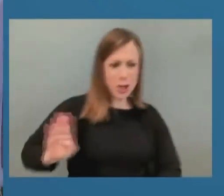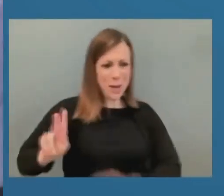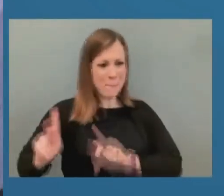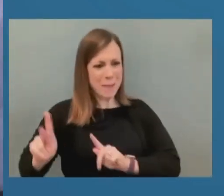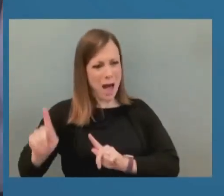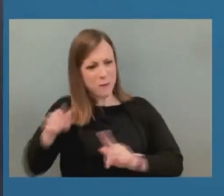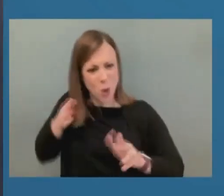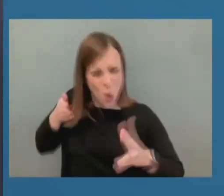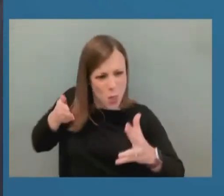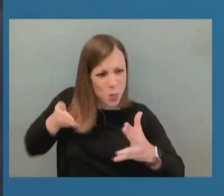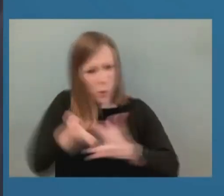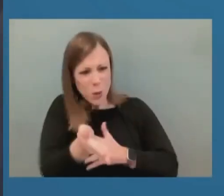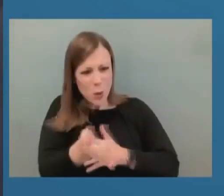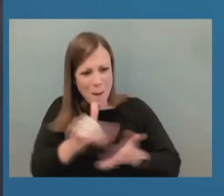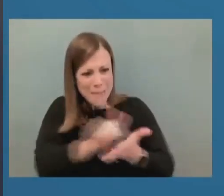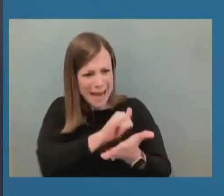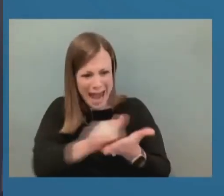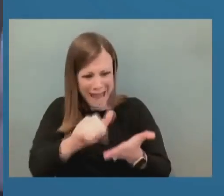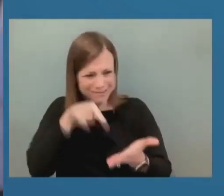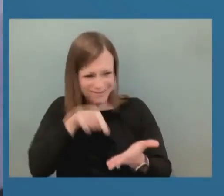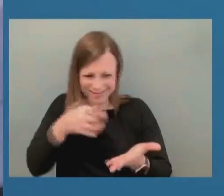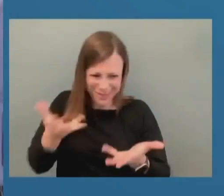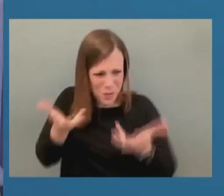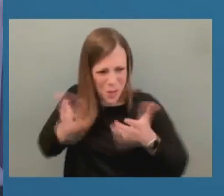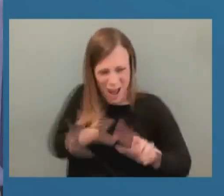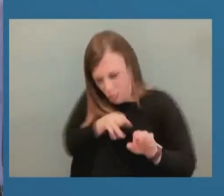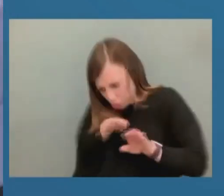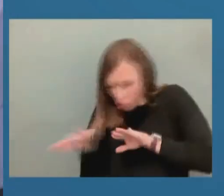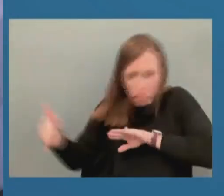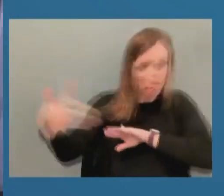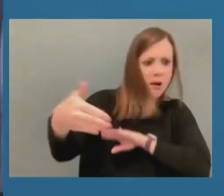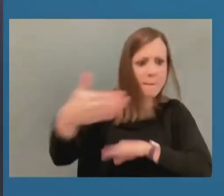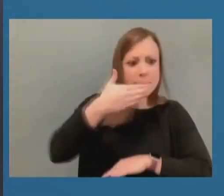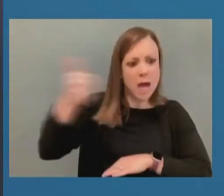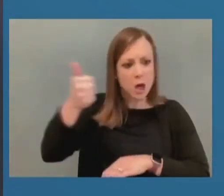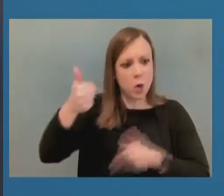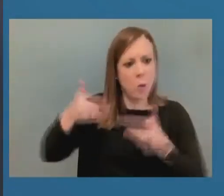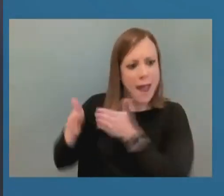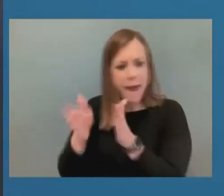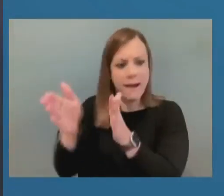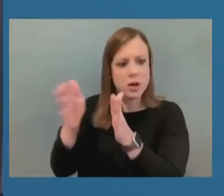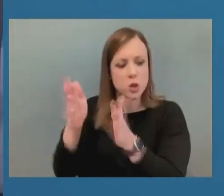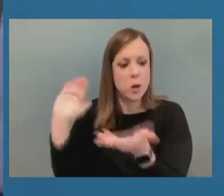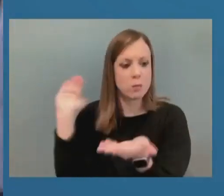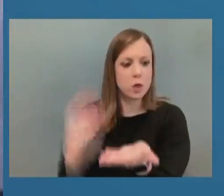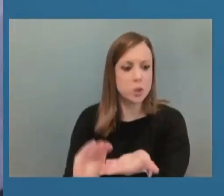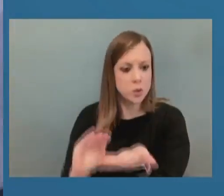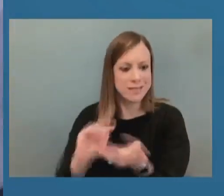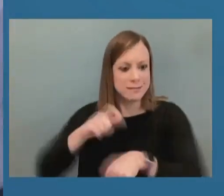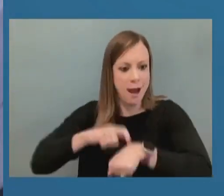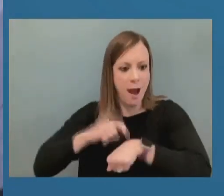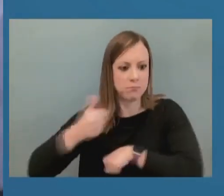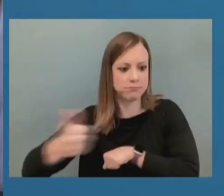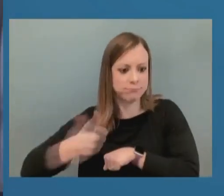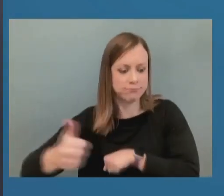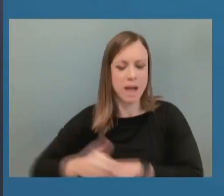to go to their jobs or their homes. I've shared with him a vision. I actually put together a beautiful